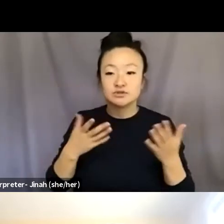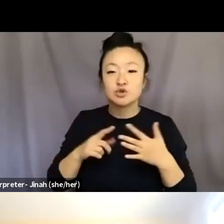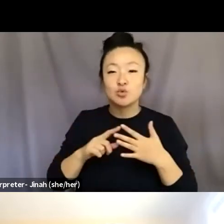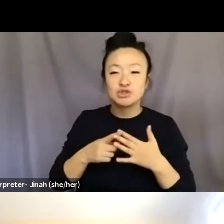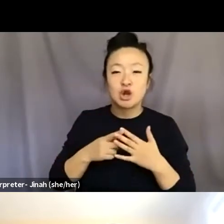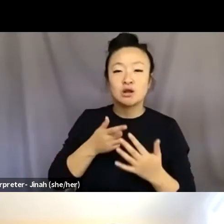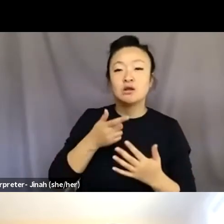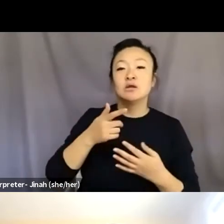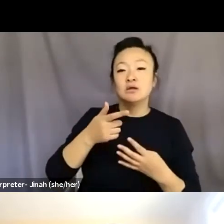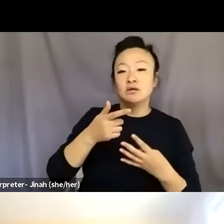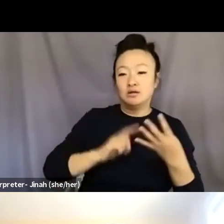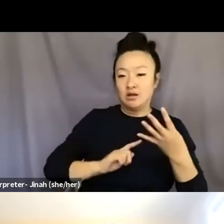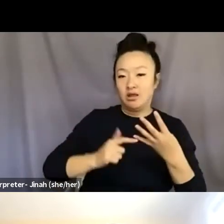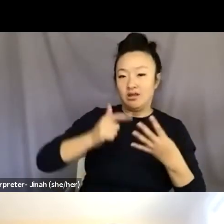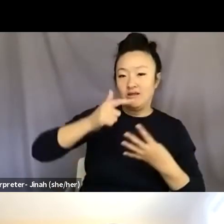Lua, Rita to Betsey.